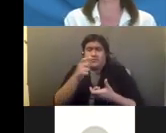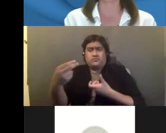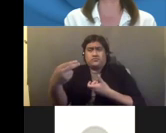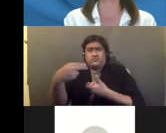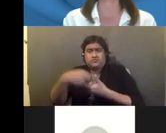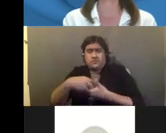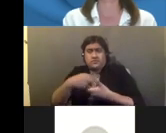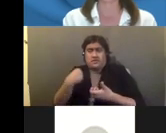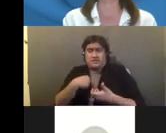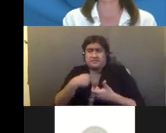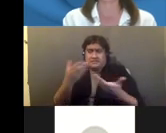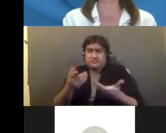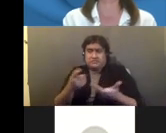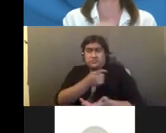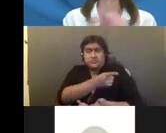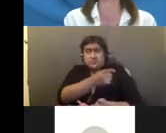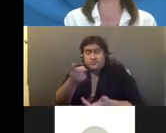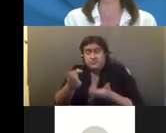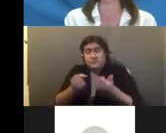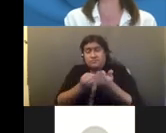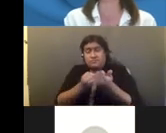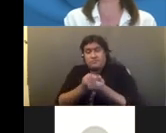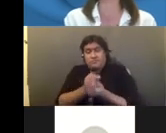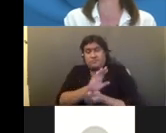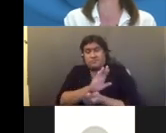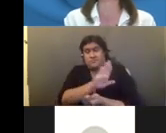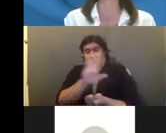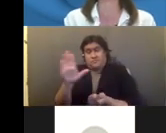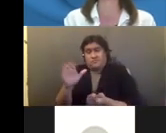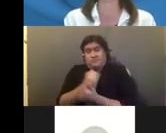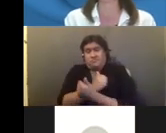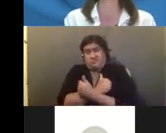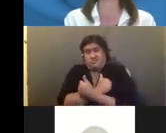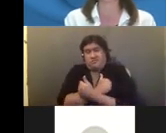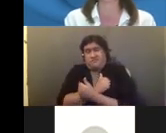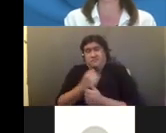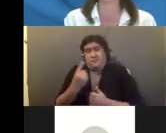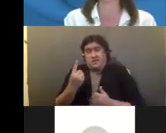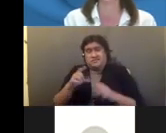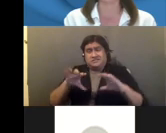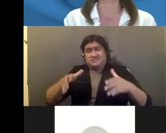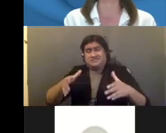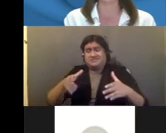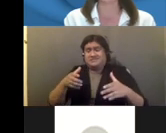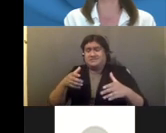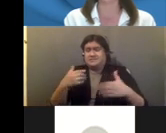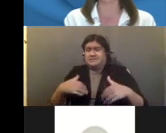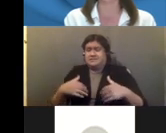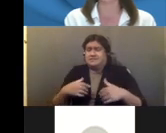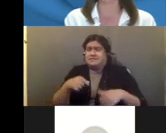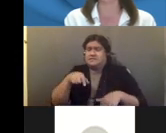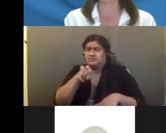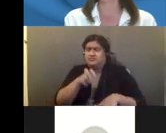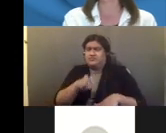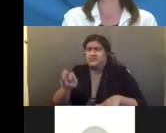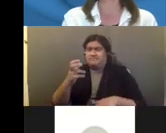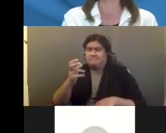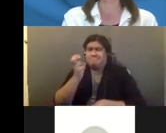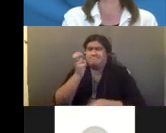loved ones in this journey, which can be very, very challenging at many different